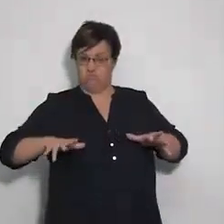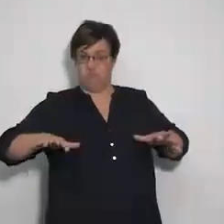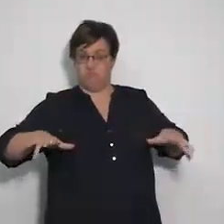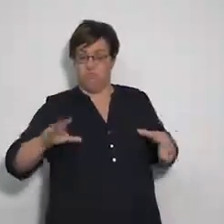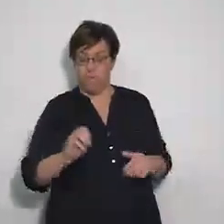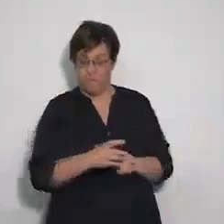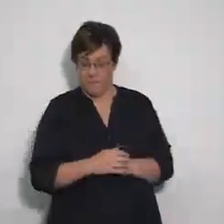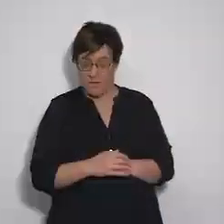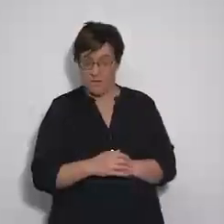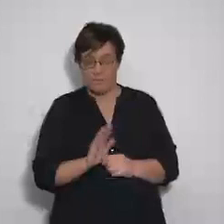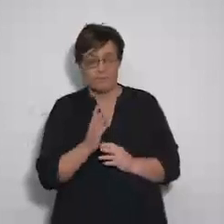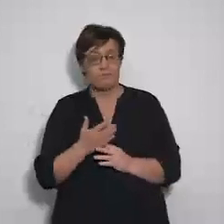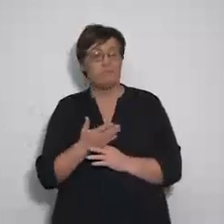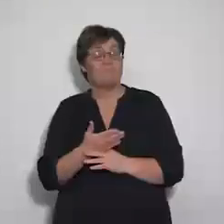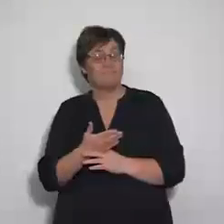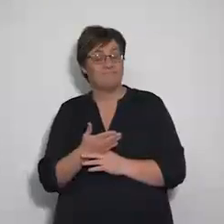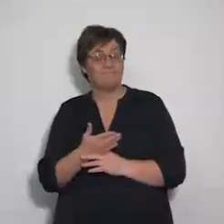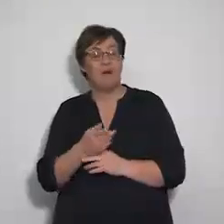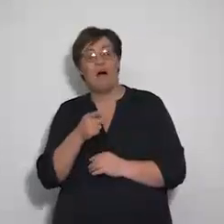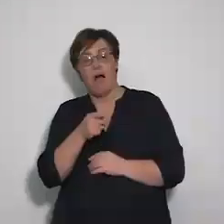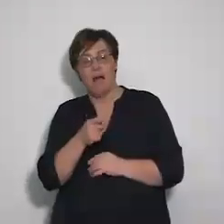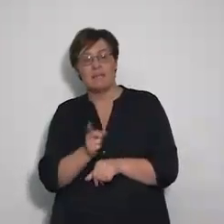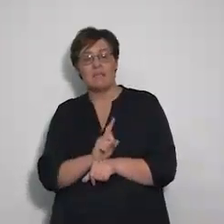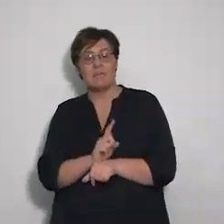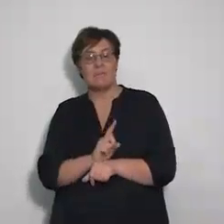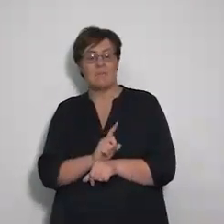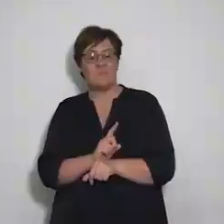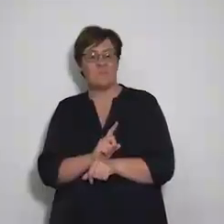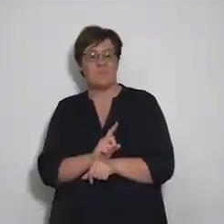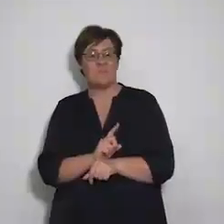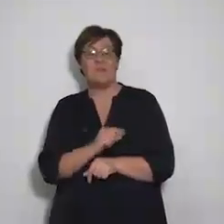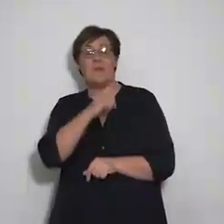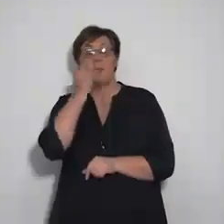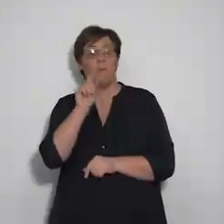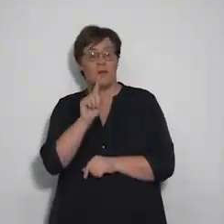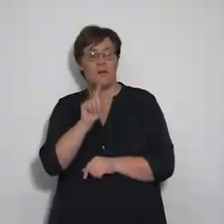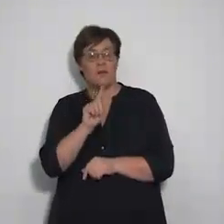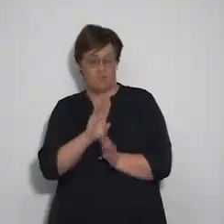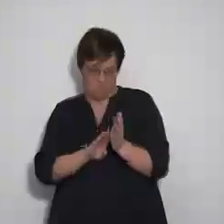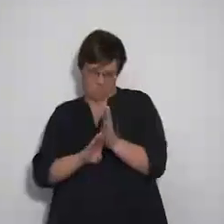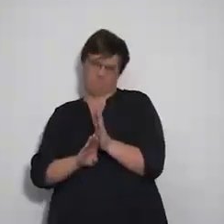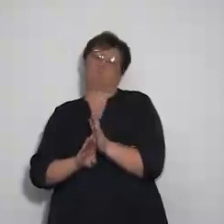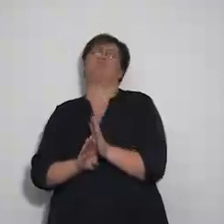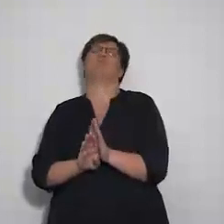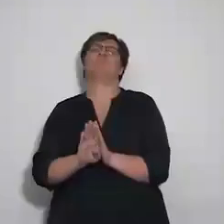accelerates. And we enter this stage, which is called